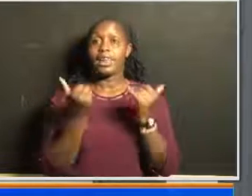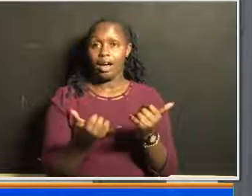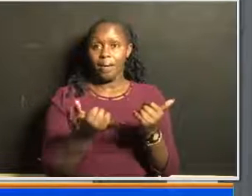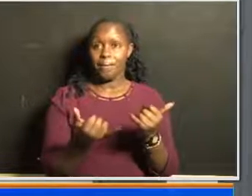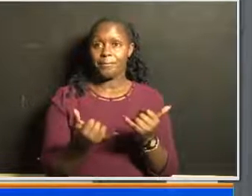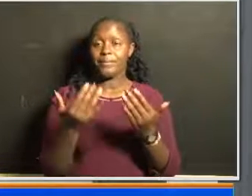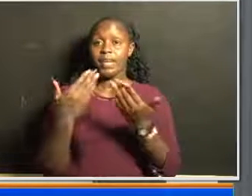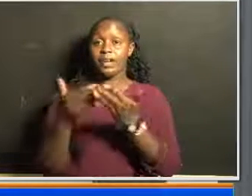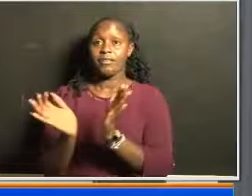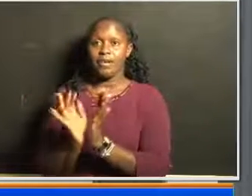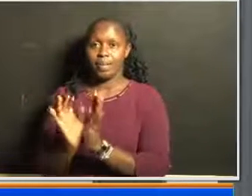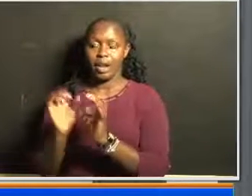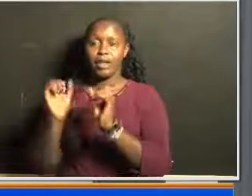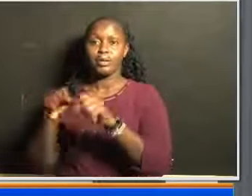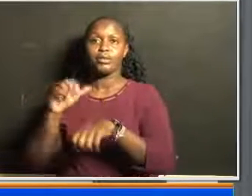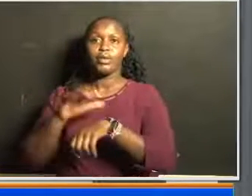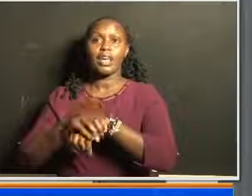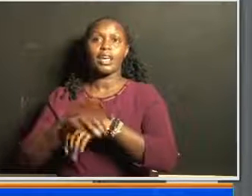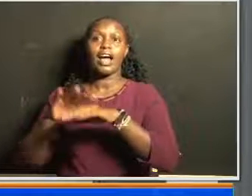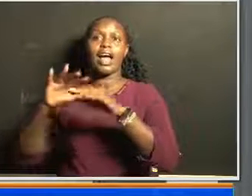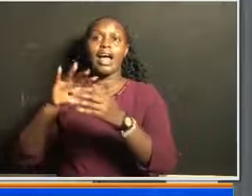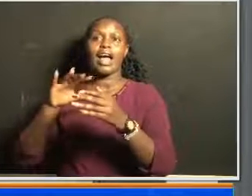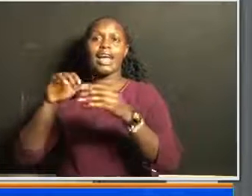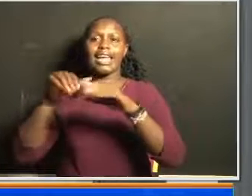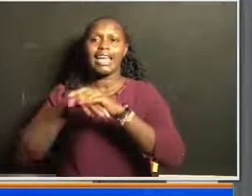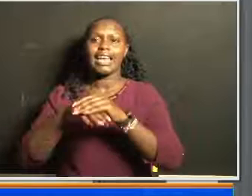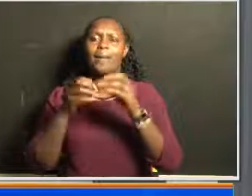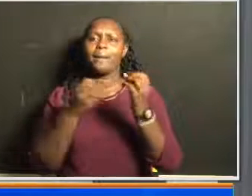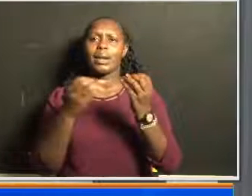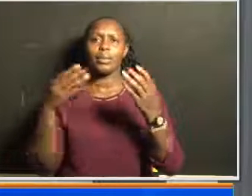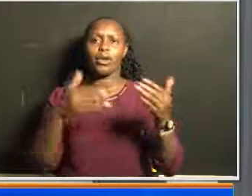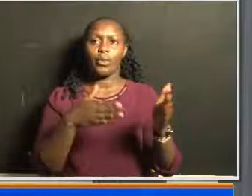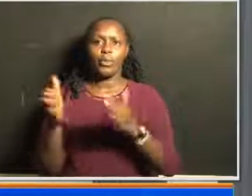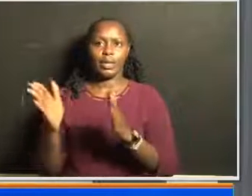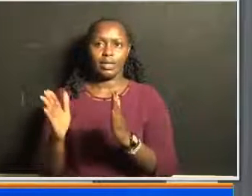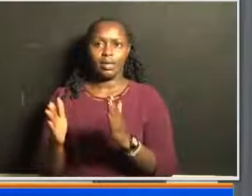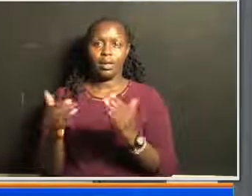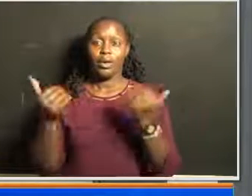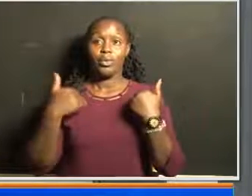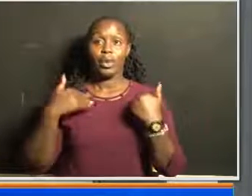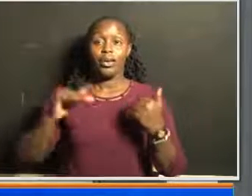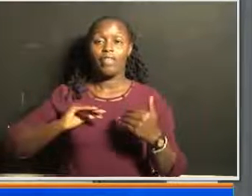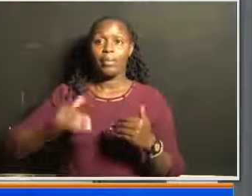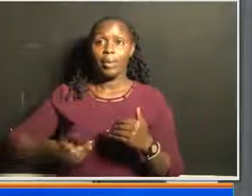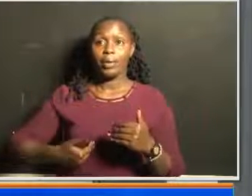can be generated from whichever aspect. There are women who do not have,